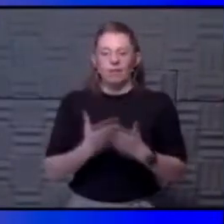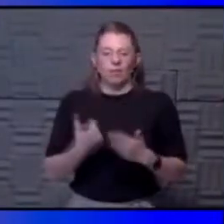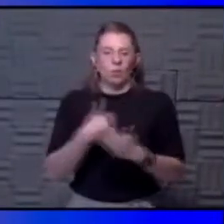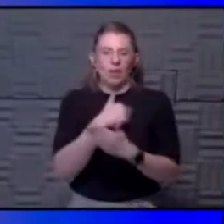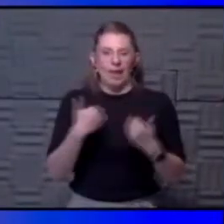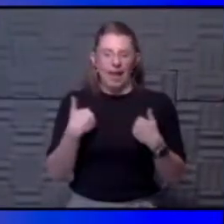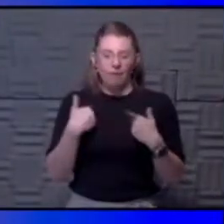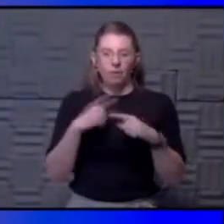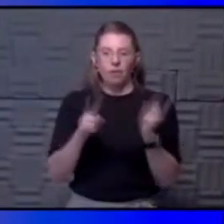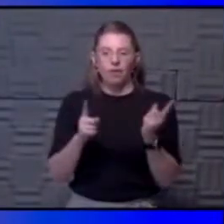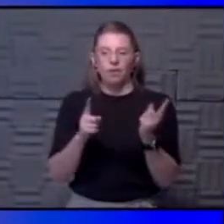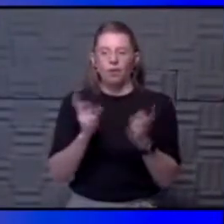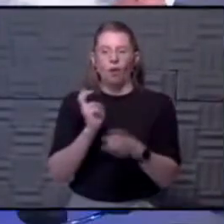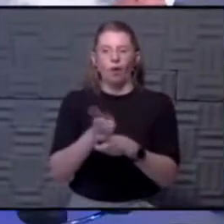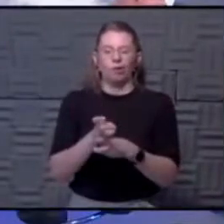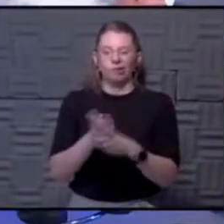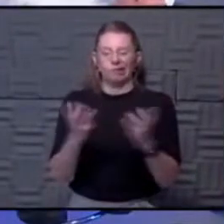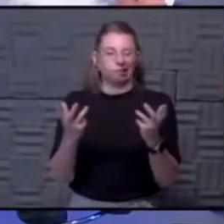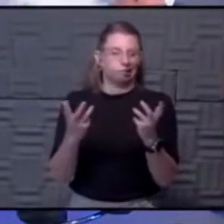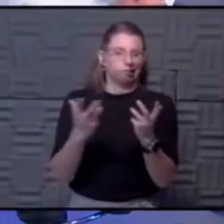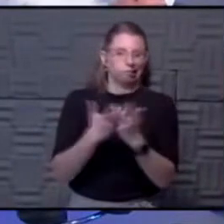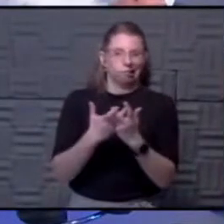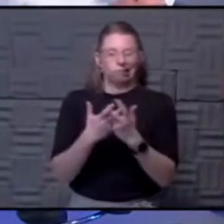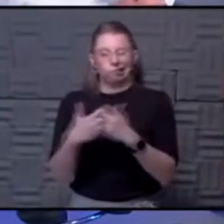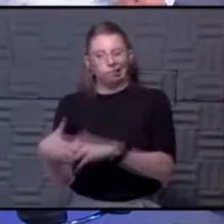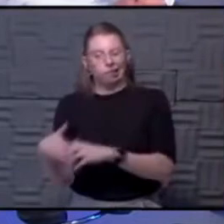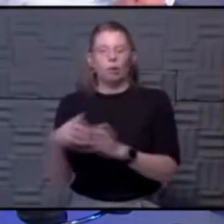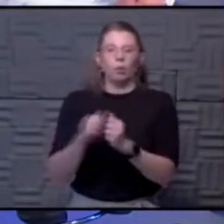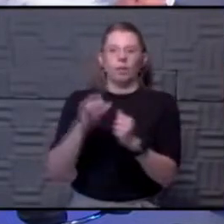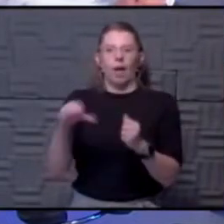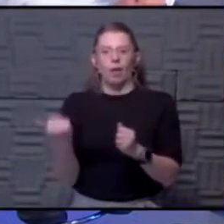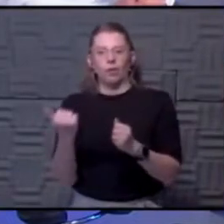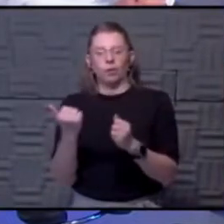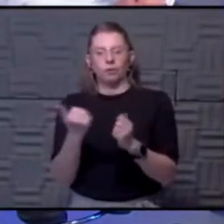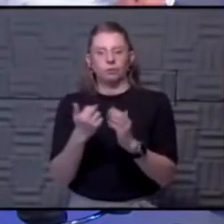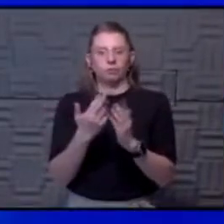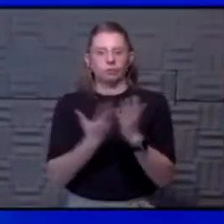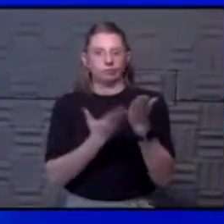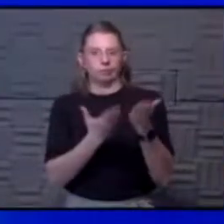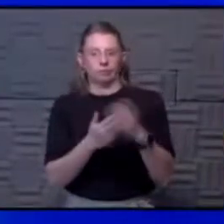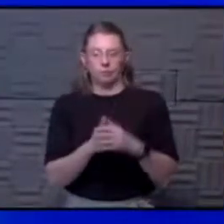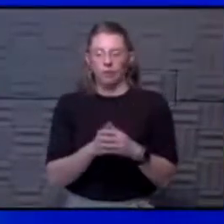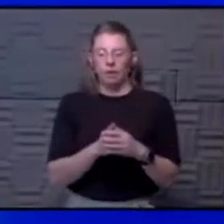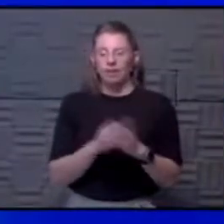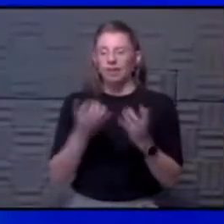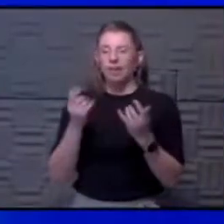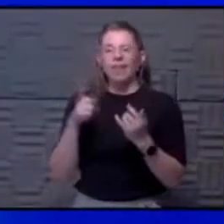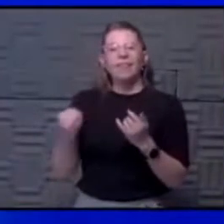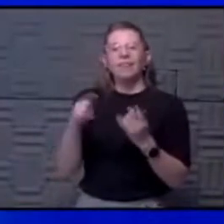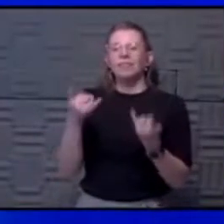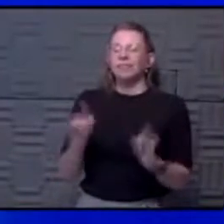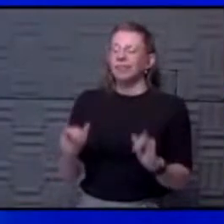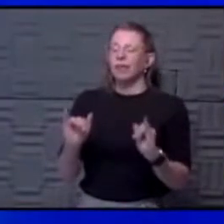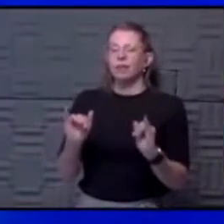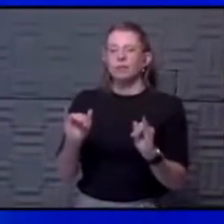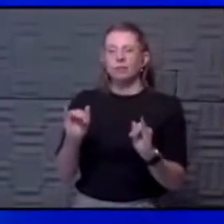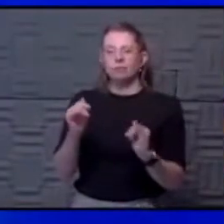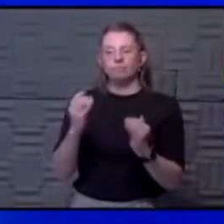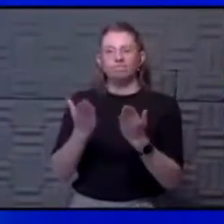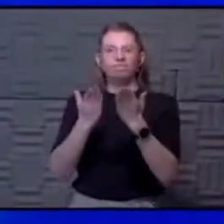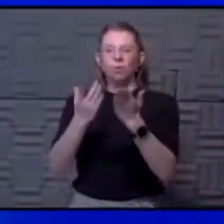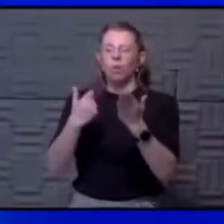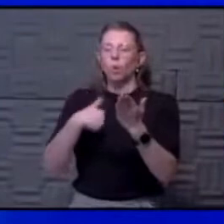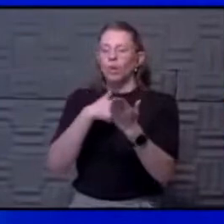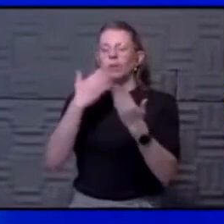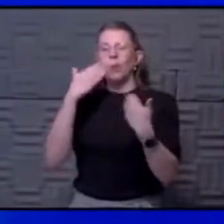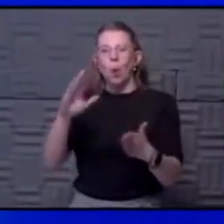to reconcile with some of the other guidance. It is. It's a little bit hard, but what they're really saying is we don't know enough. We're still building the airplane, and I think that's the problem.